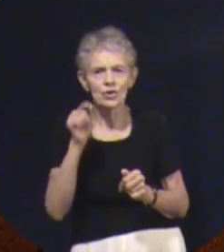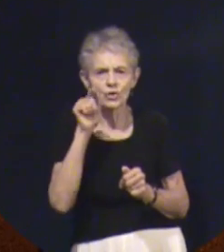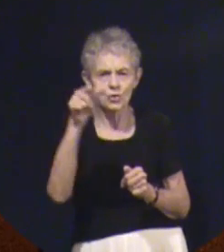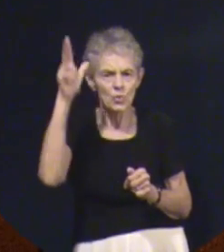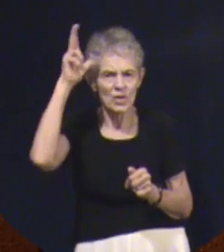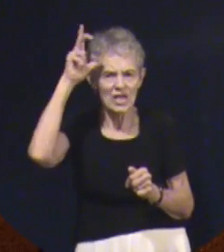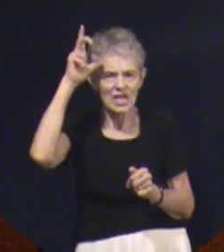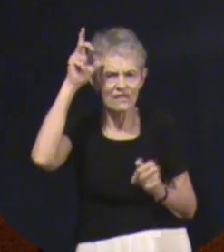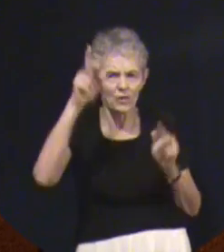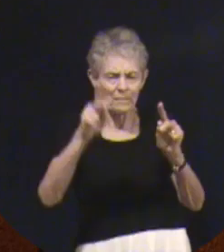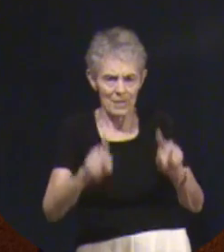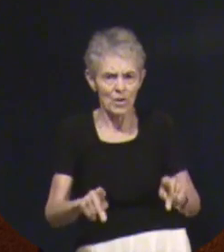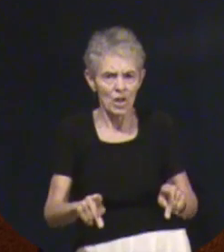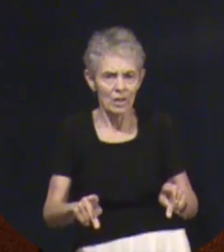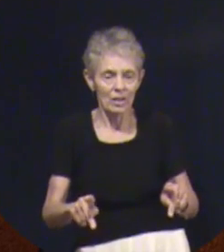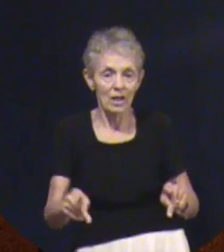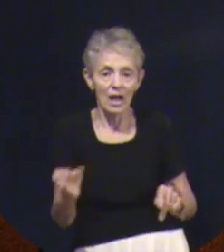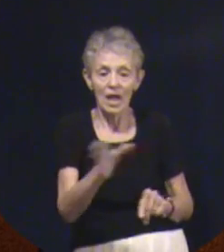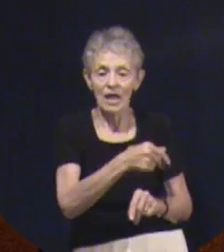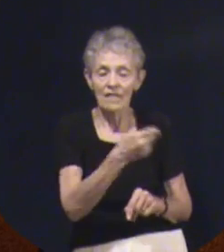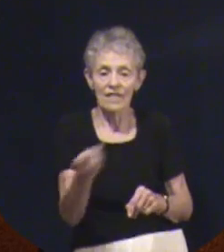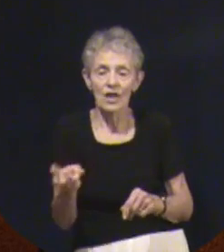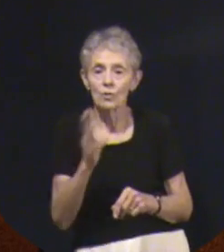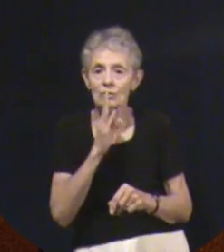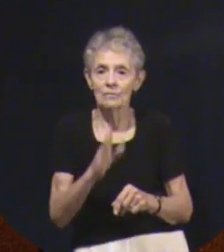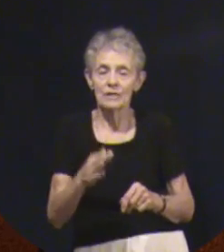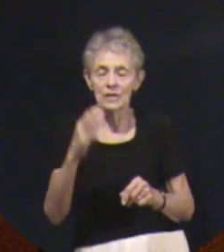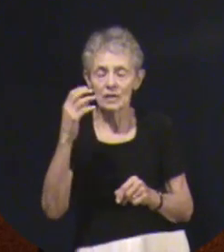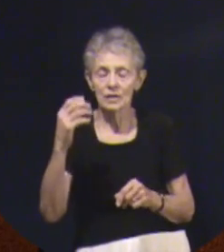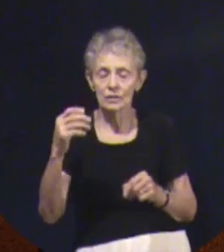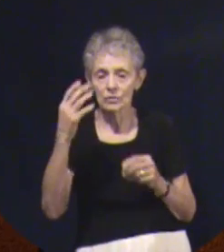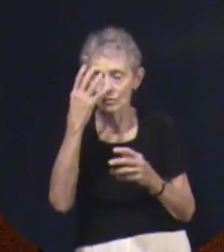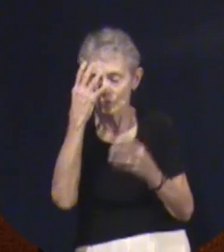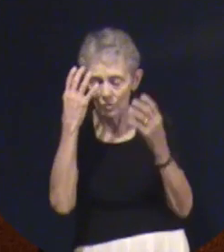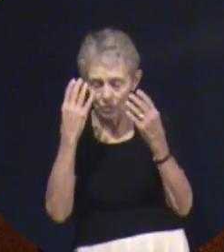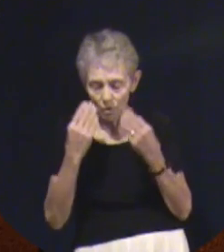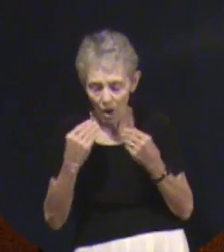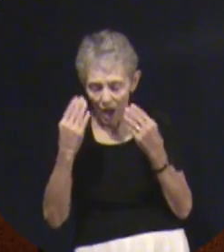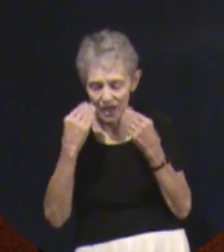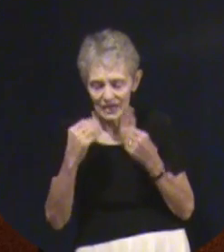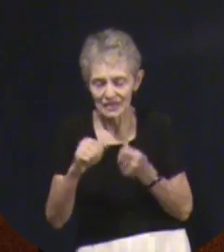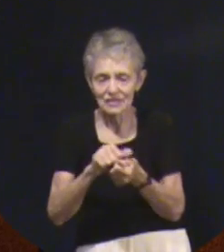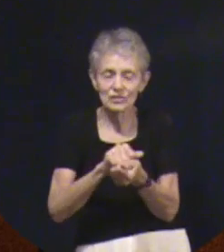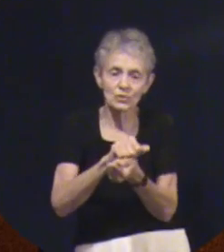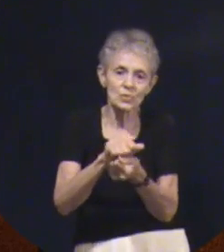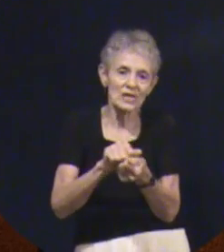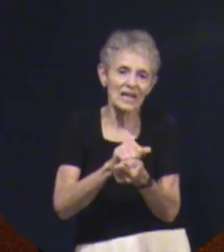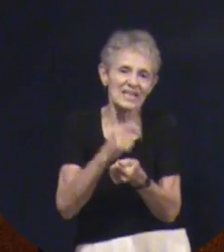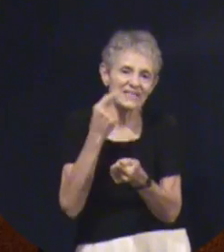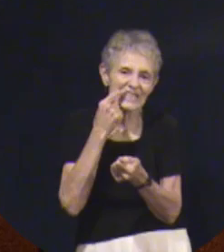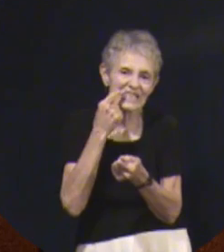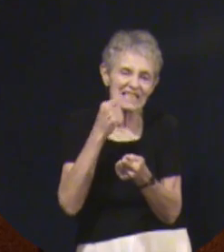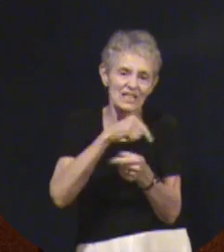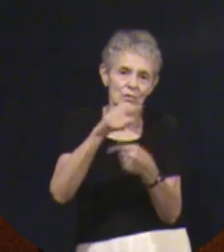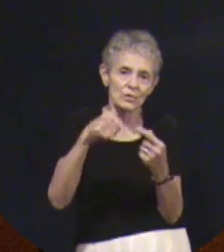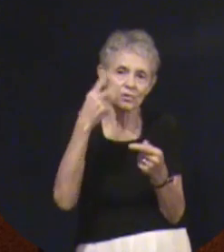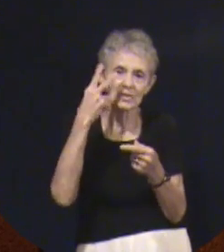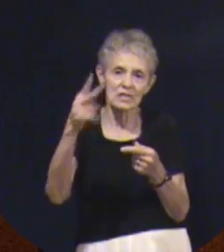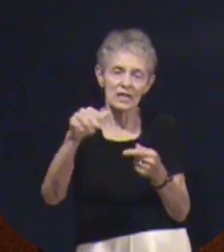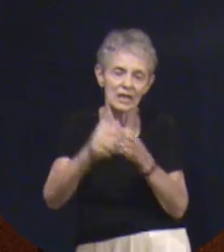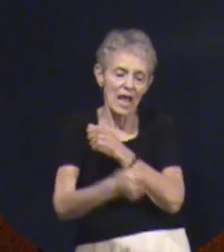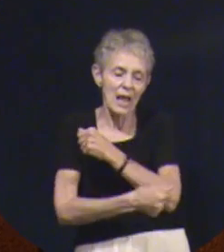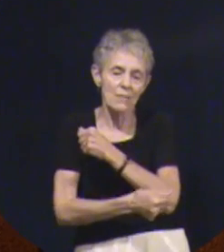evildoers.' And there will be wailing and grinding of teeth when you see Abraham, Isaac, and